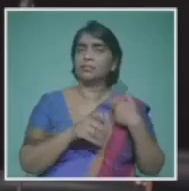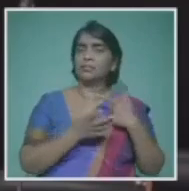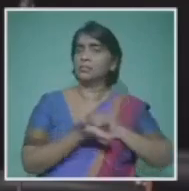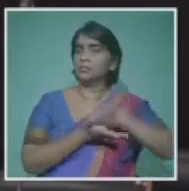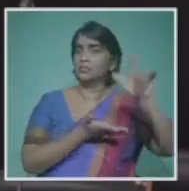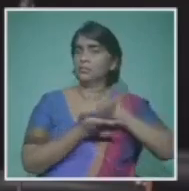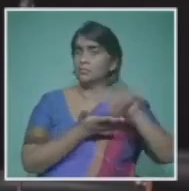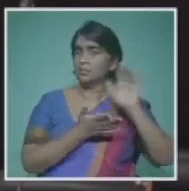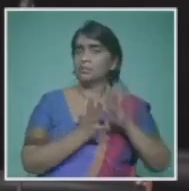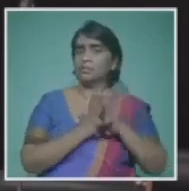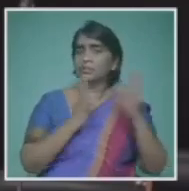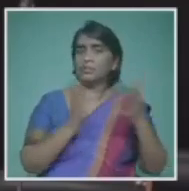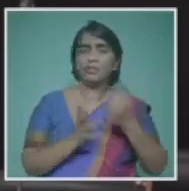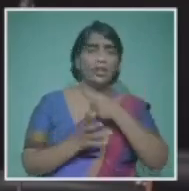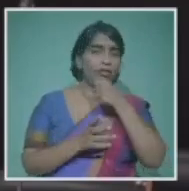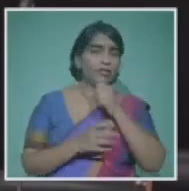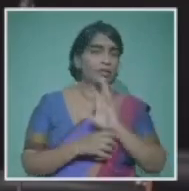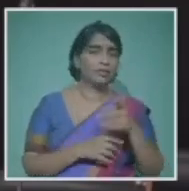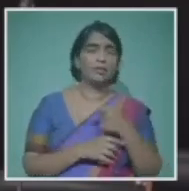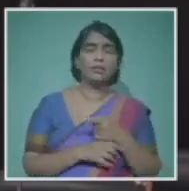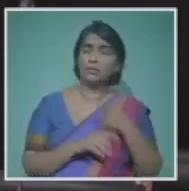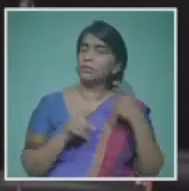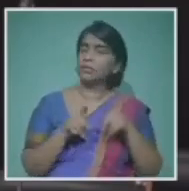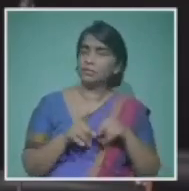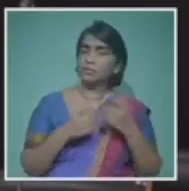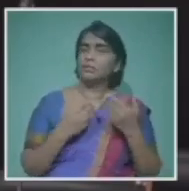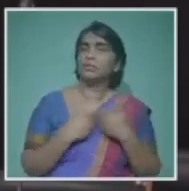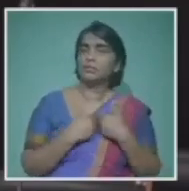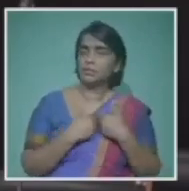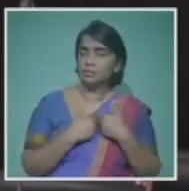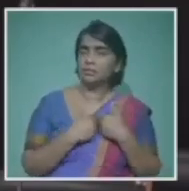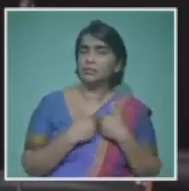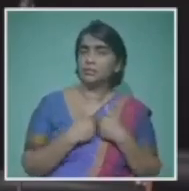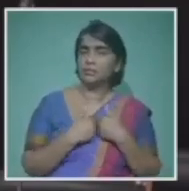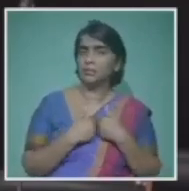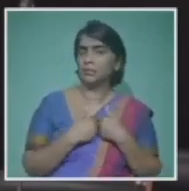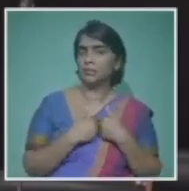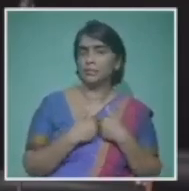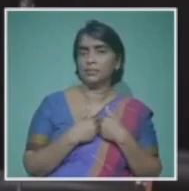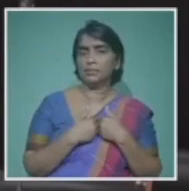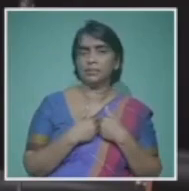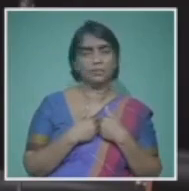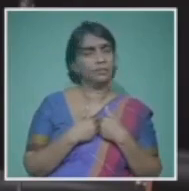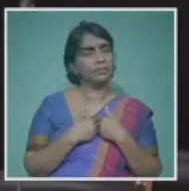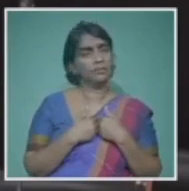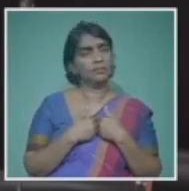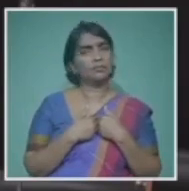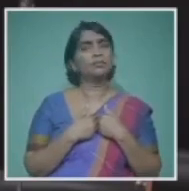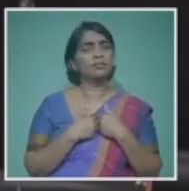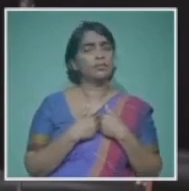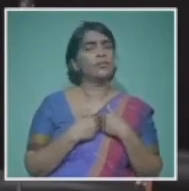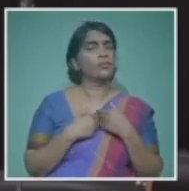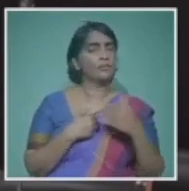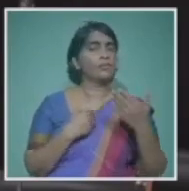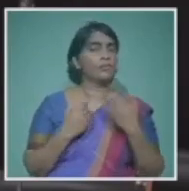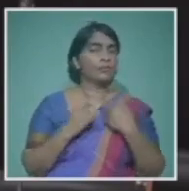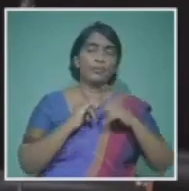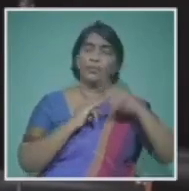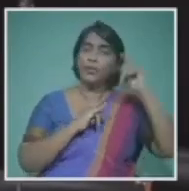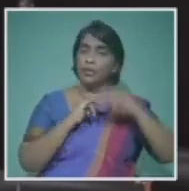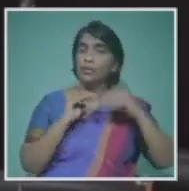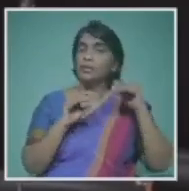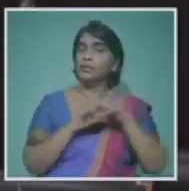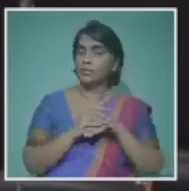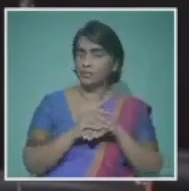get, sometimes what we have given is big. And ekai vela thiyenne api dan vela thiyenne ape vishwavidyal